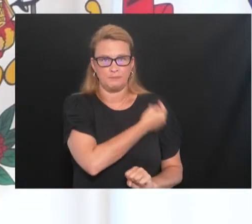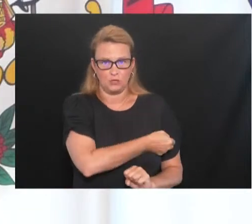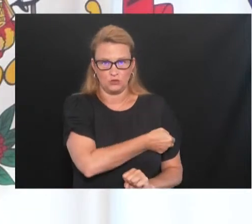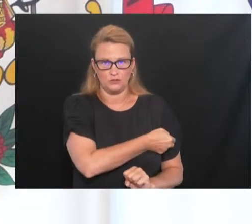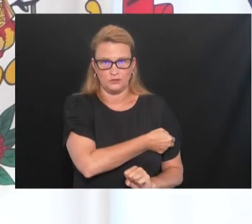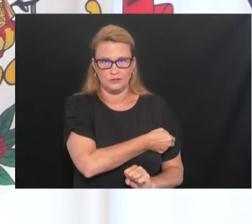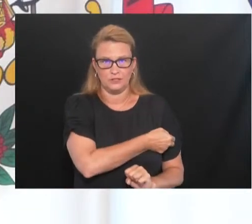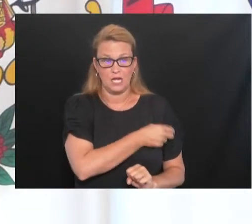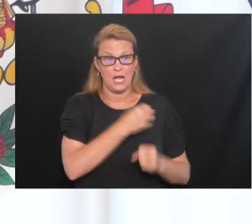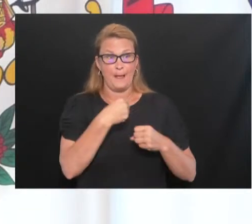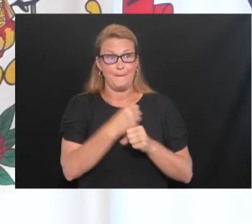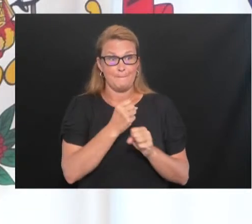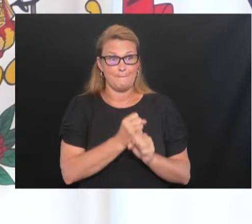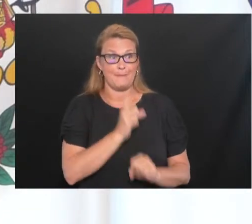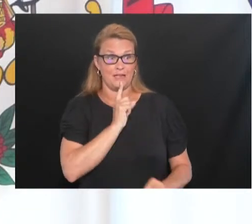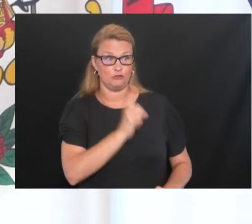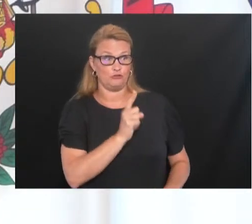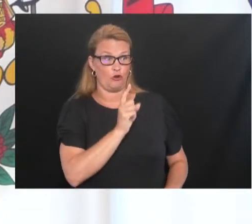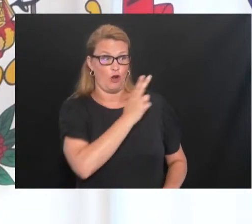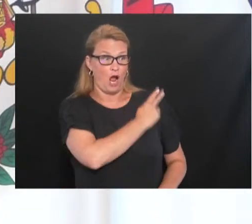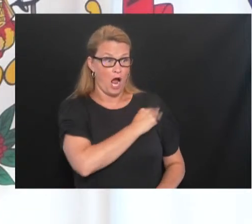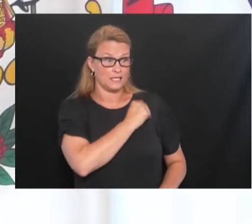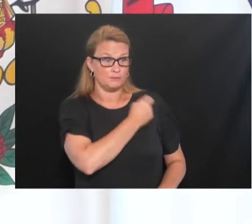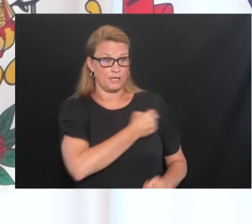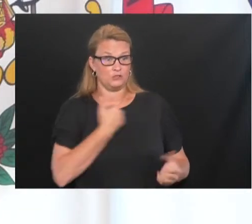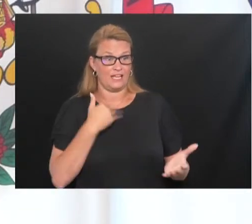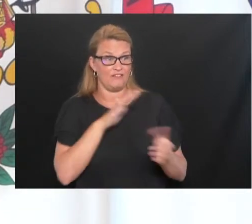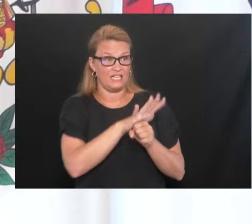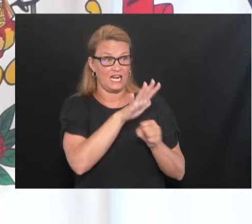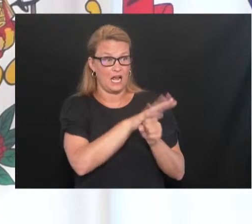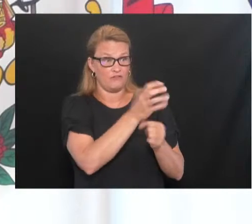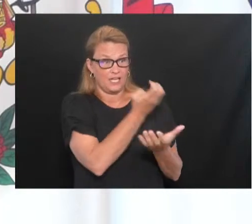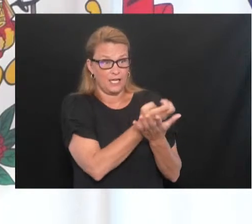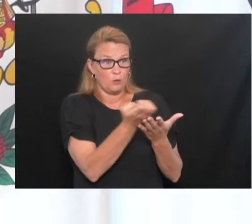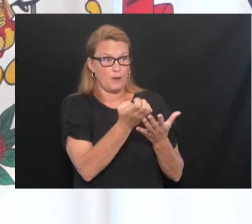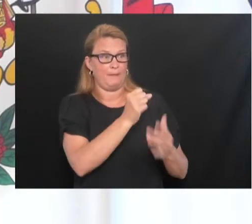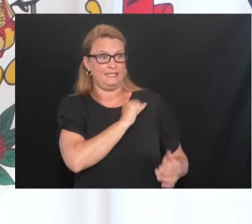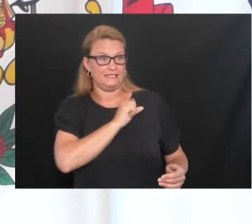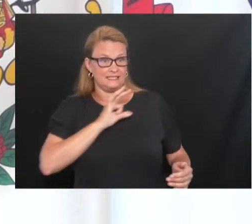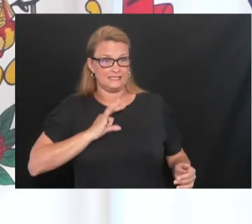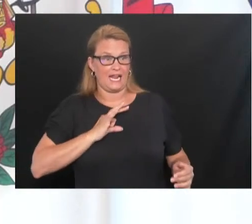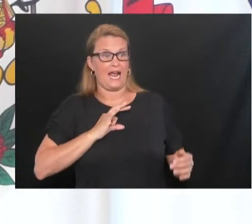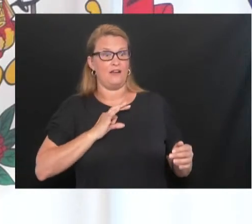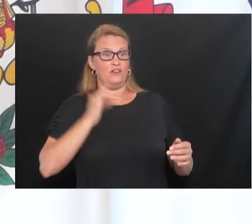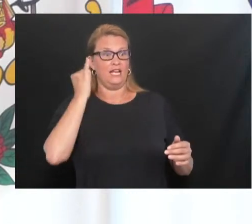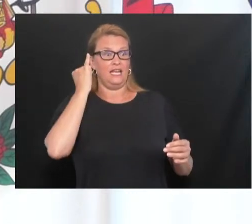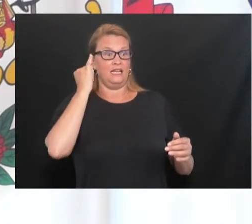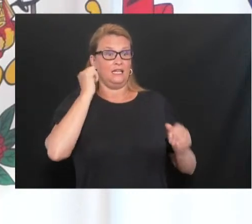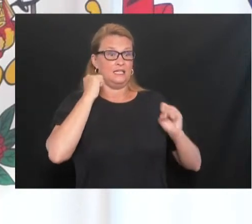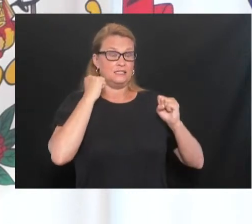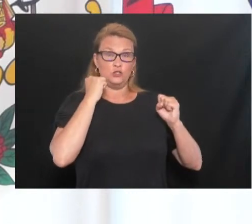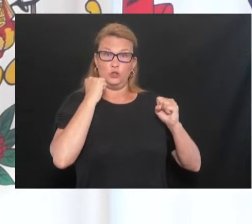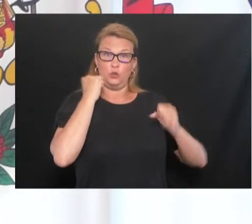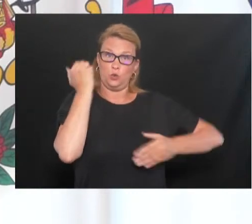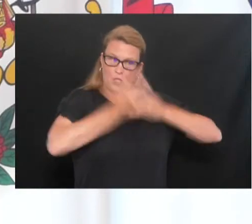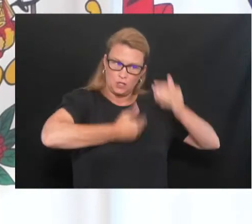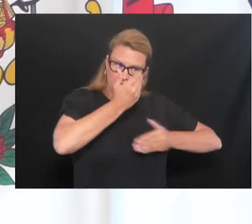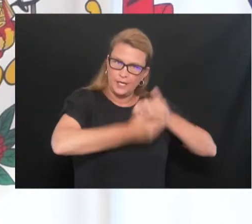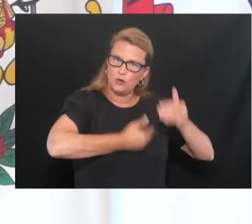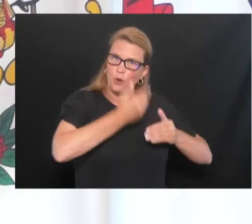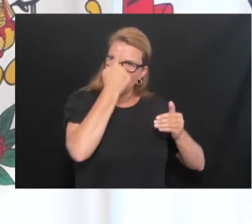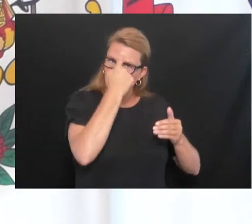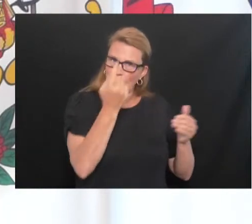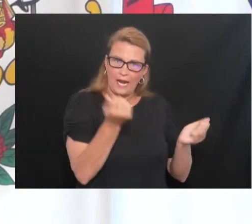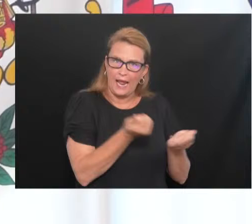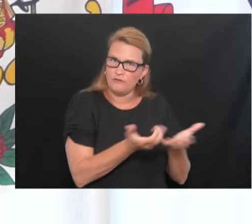sure that our hospitals absolutely were equipped and staffed and everything to be able to stay strong for every case, for a heart